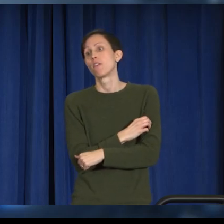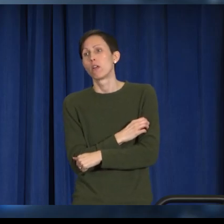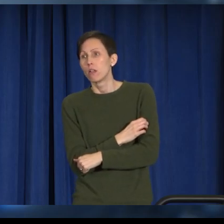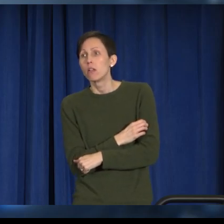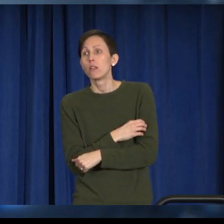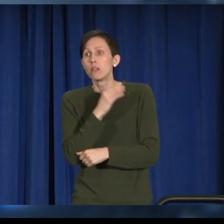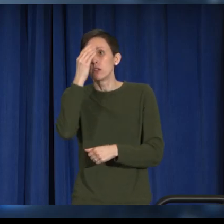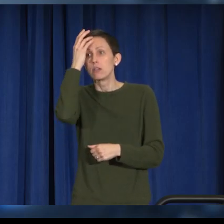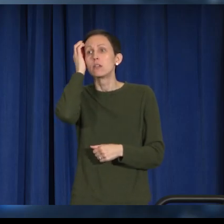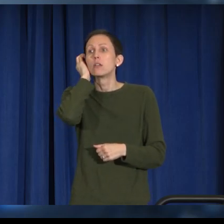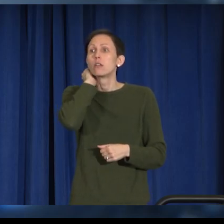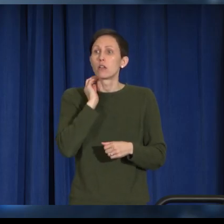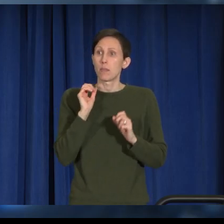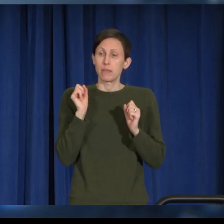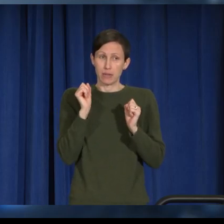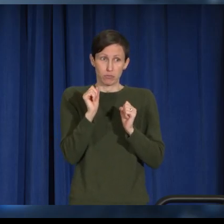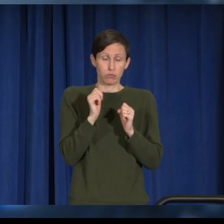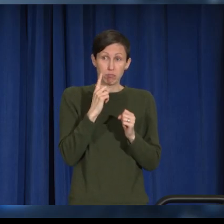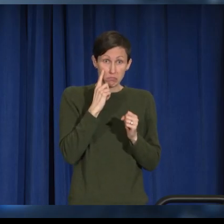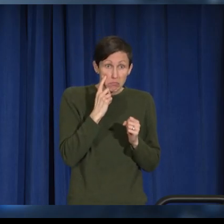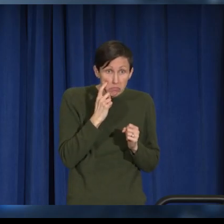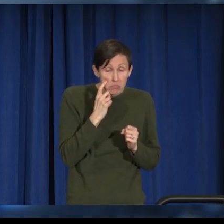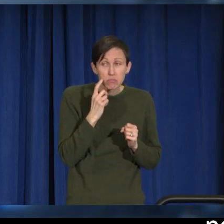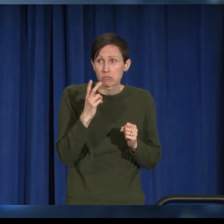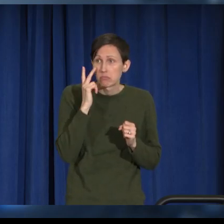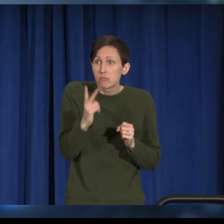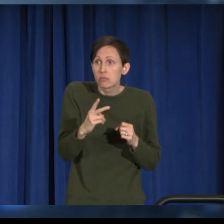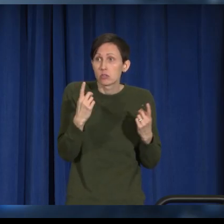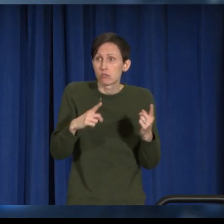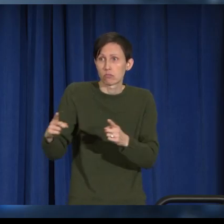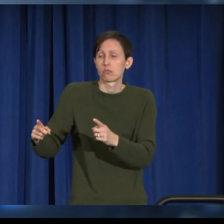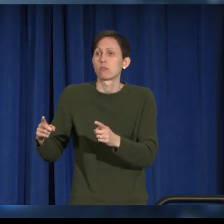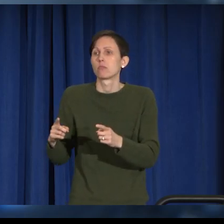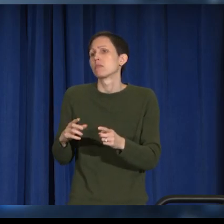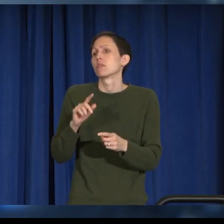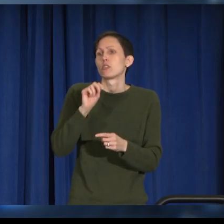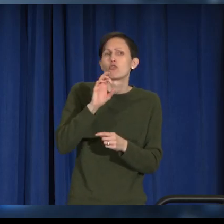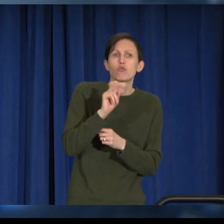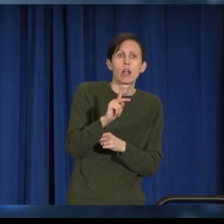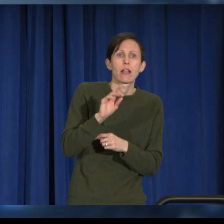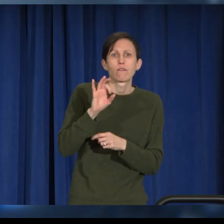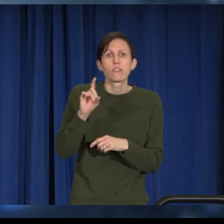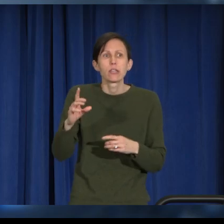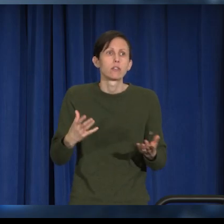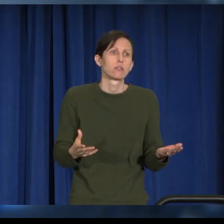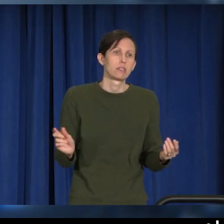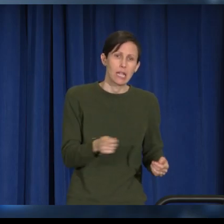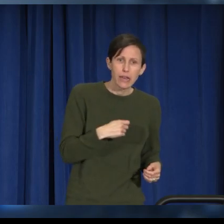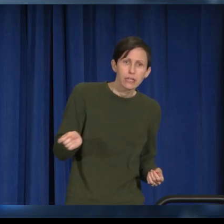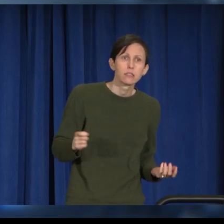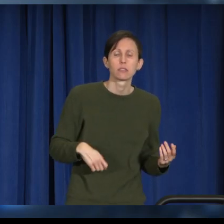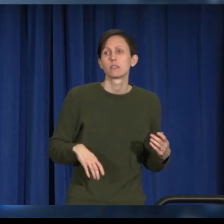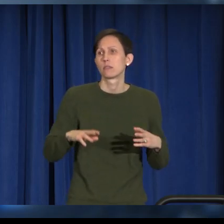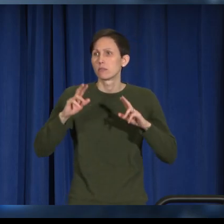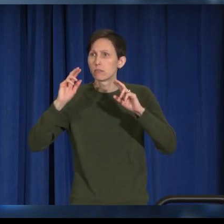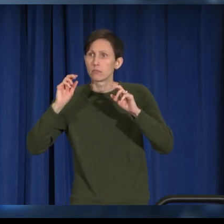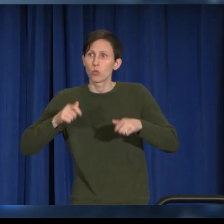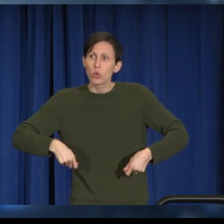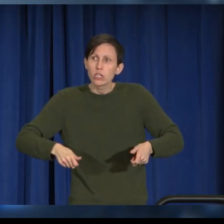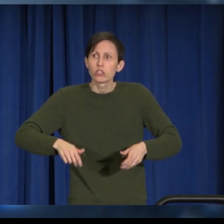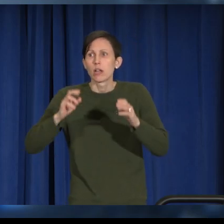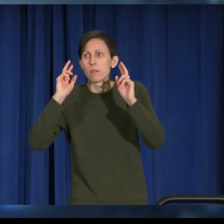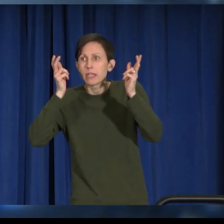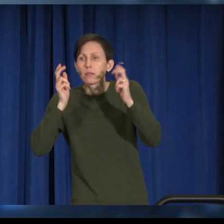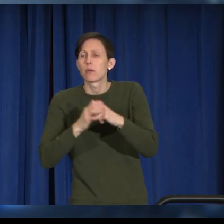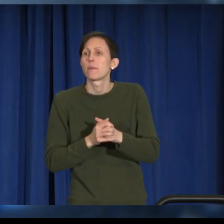being able to actually tangibly see what we're talking about, whether it's track and field or tennis or wheelchair basketball. And